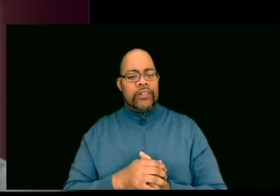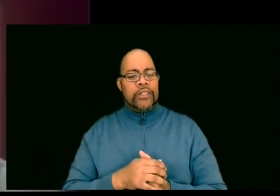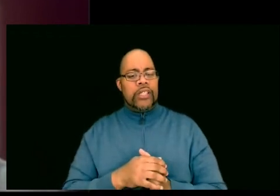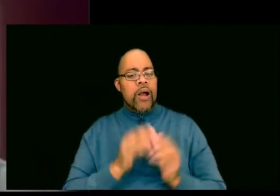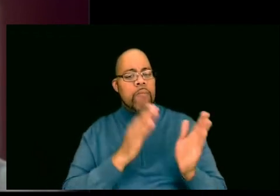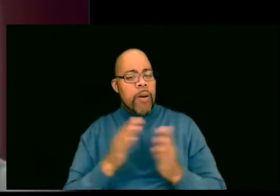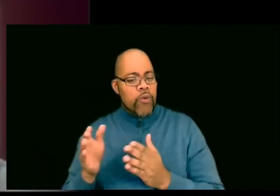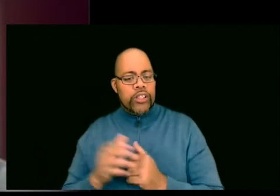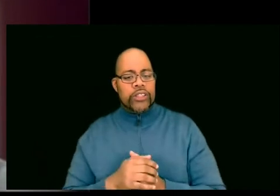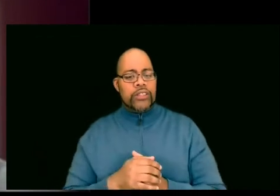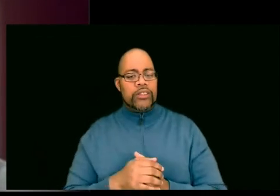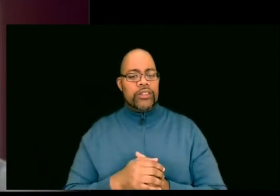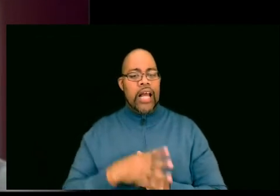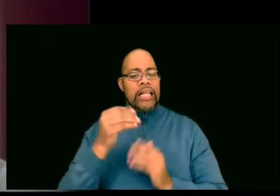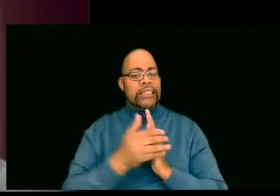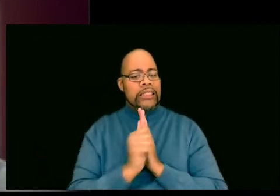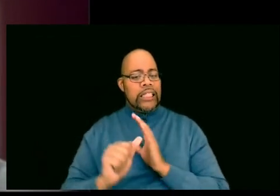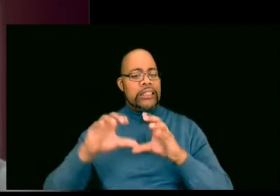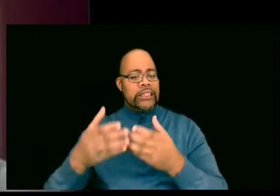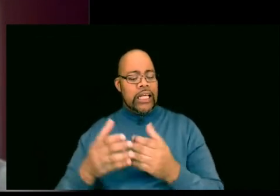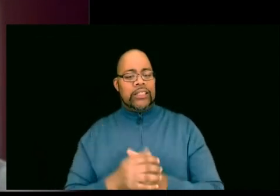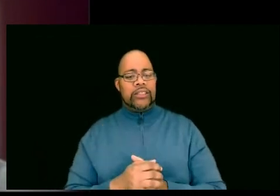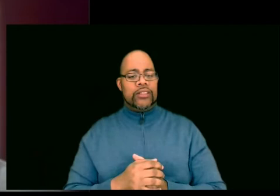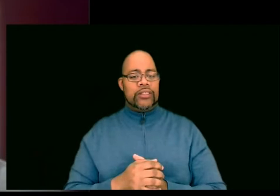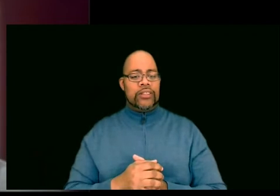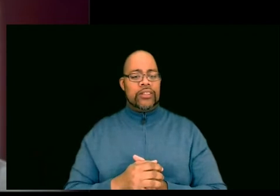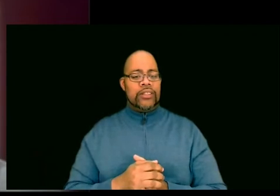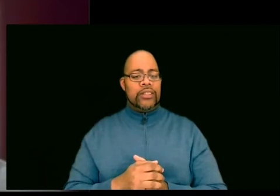necessary preparation and skill